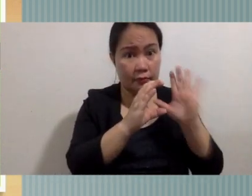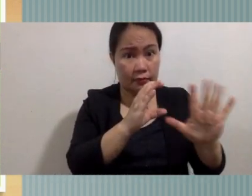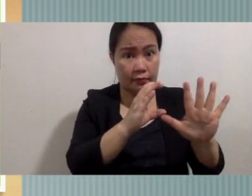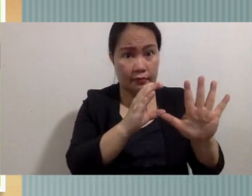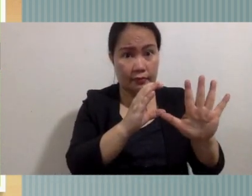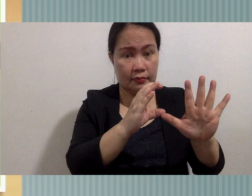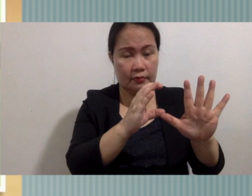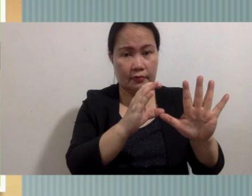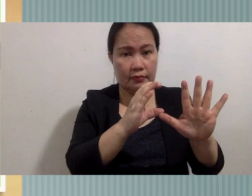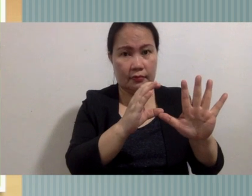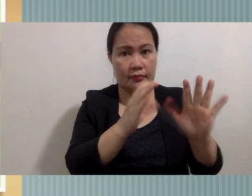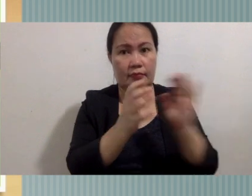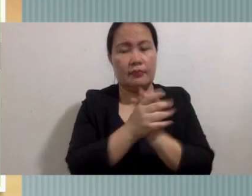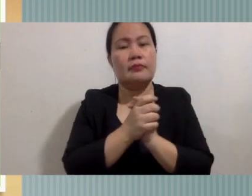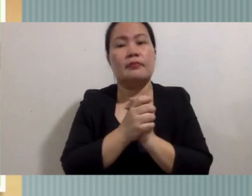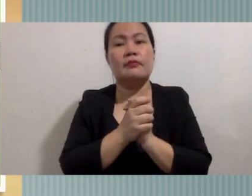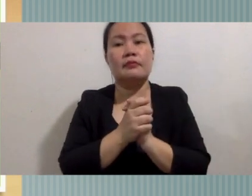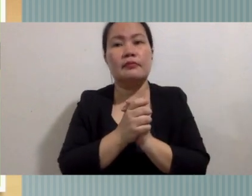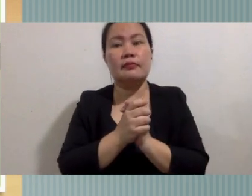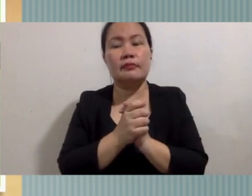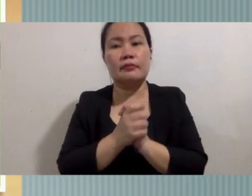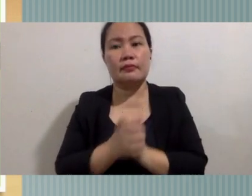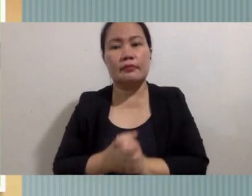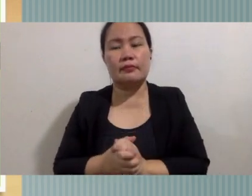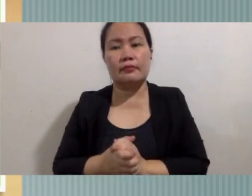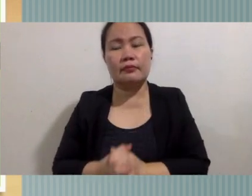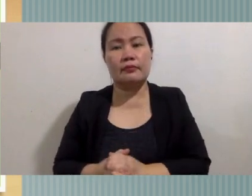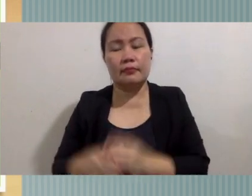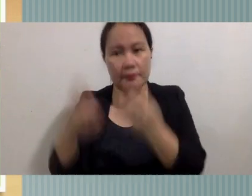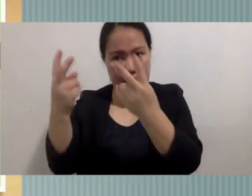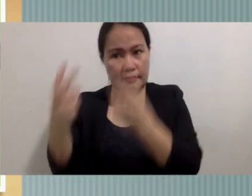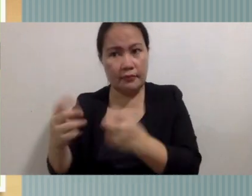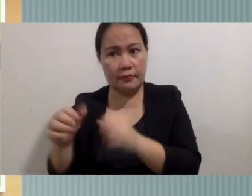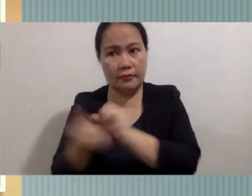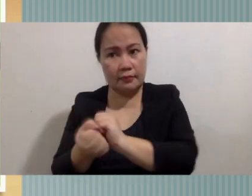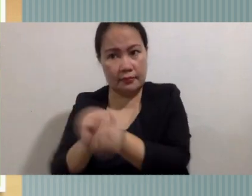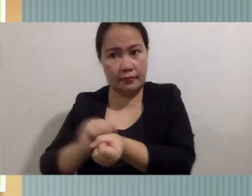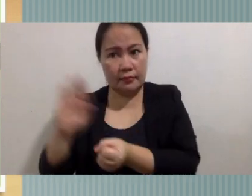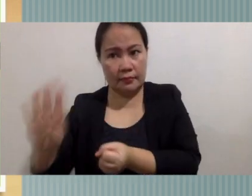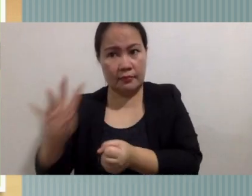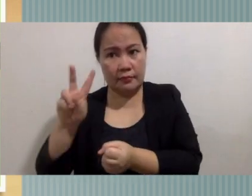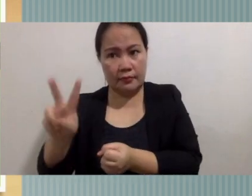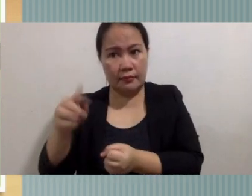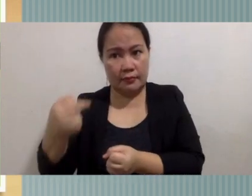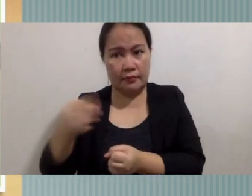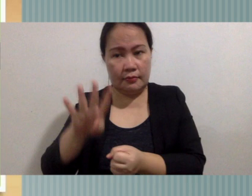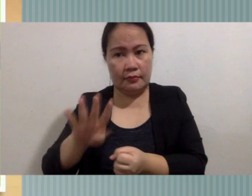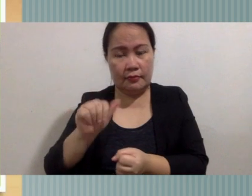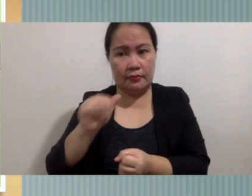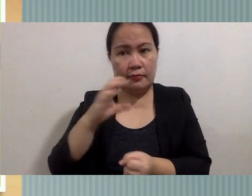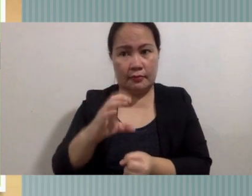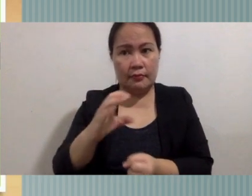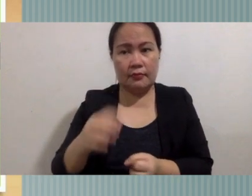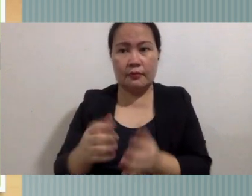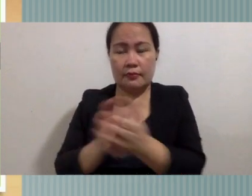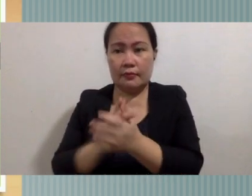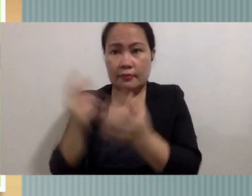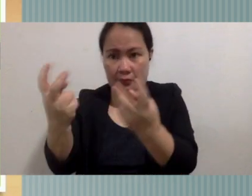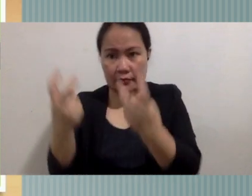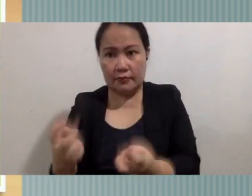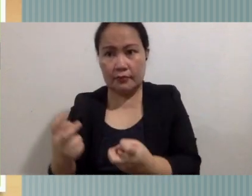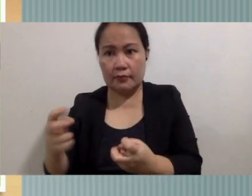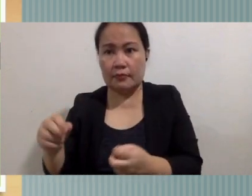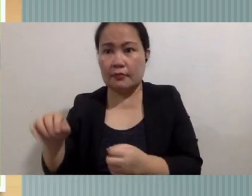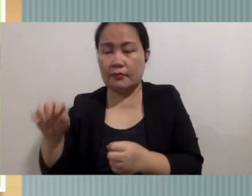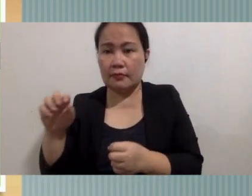to 1, b is equal to 2, c is equal to 5. Alright, so let us substitute. Our b squared